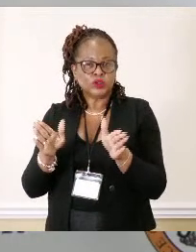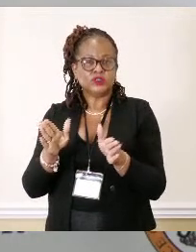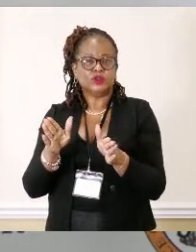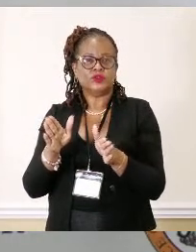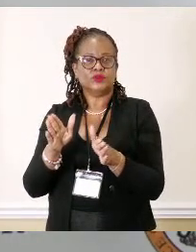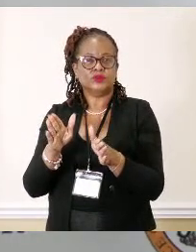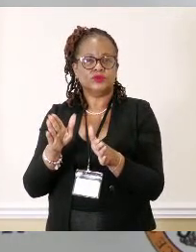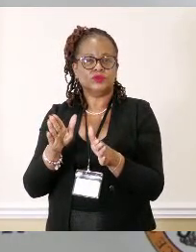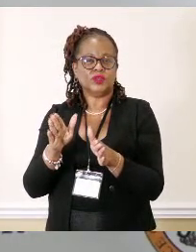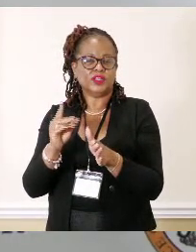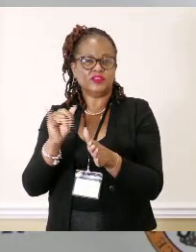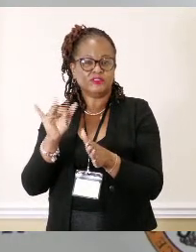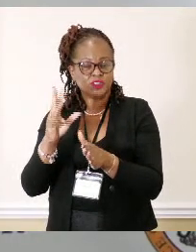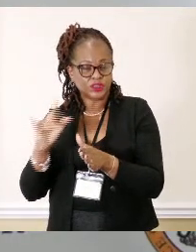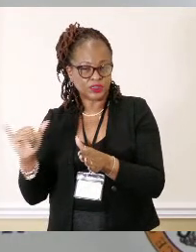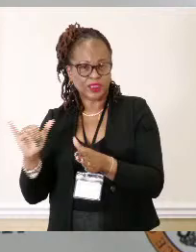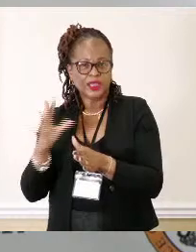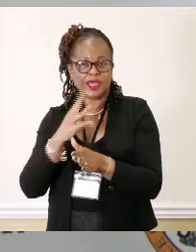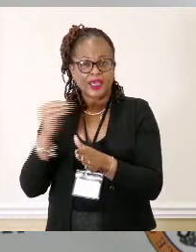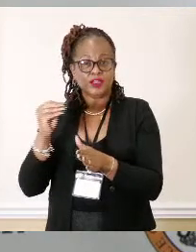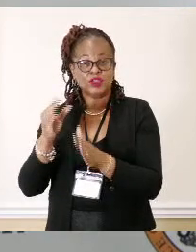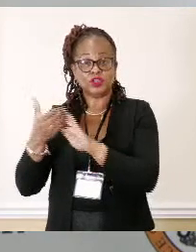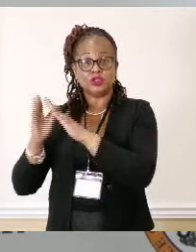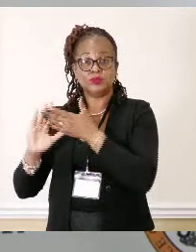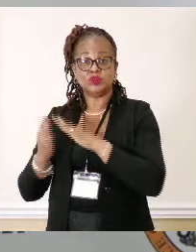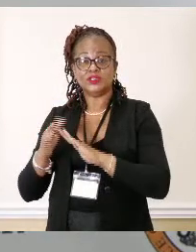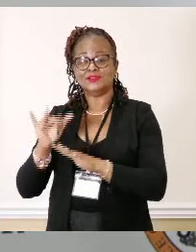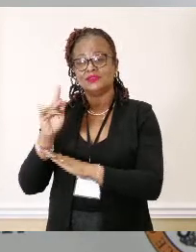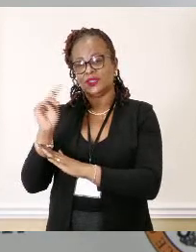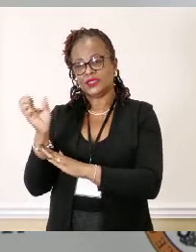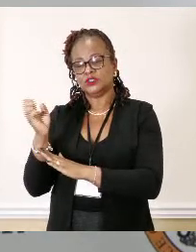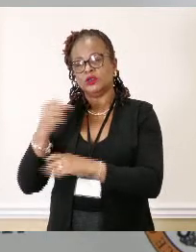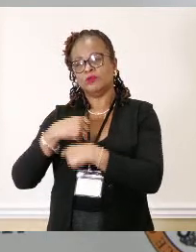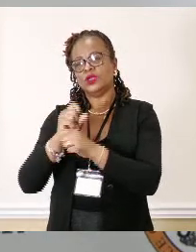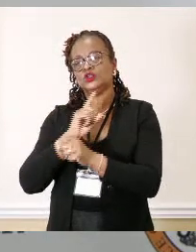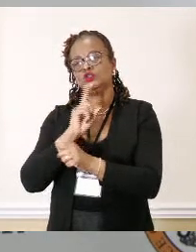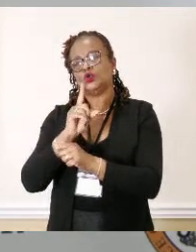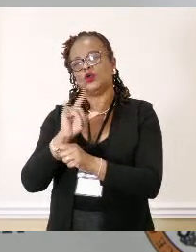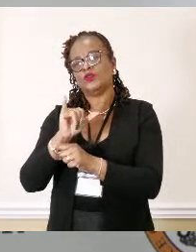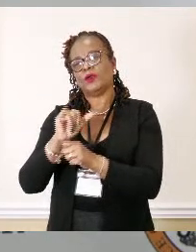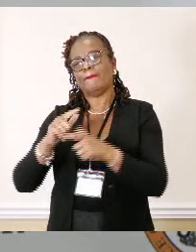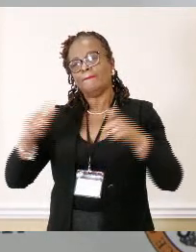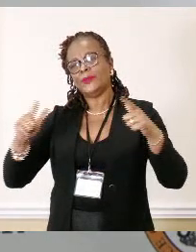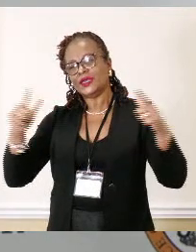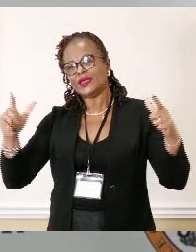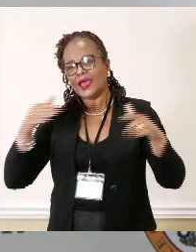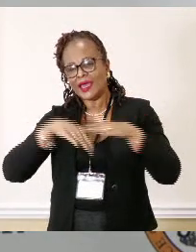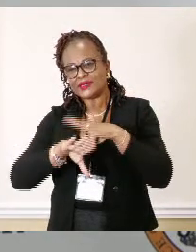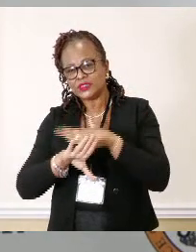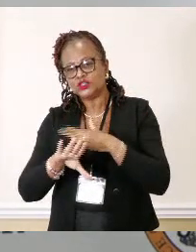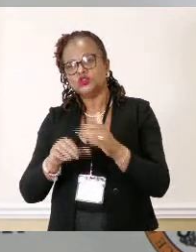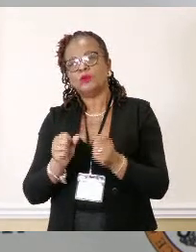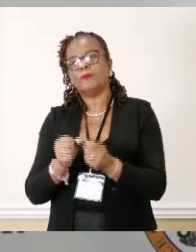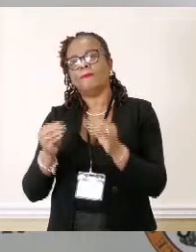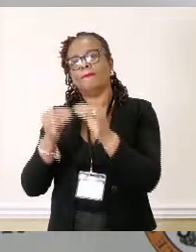and efficiency, while the community sites ensure greater access to many.